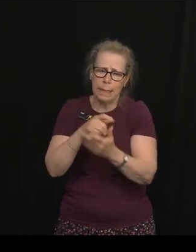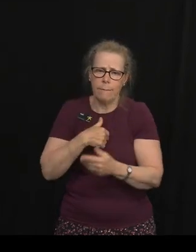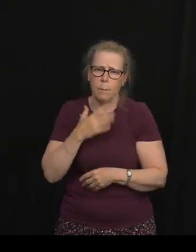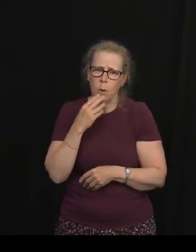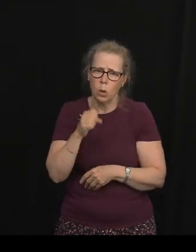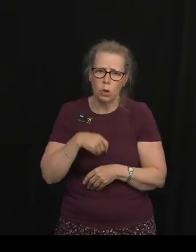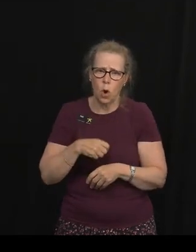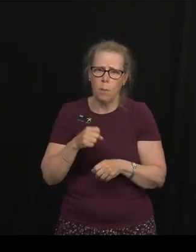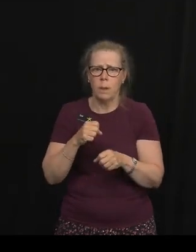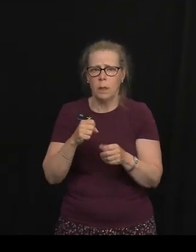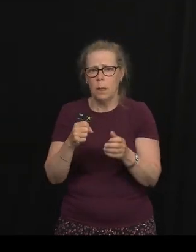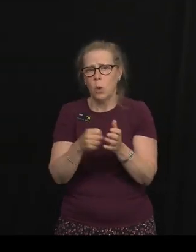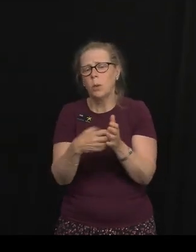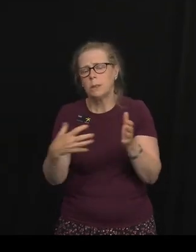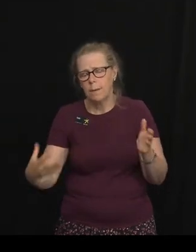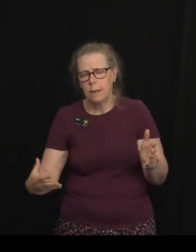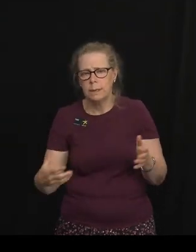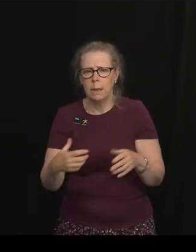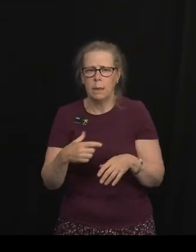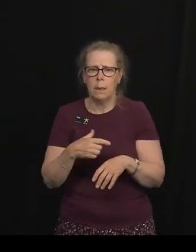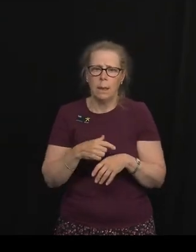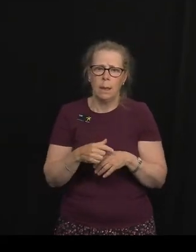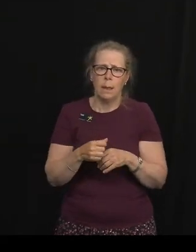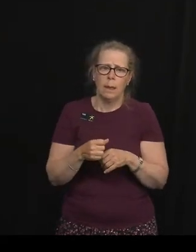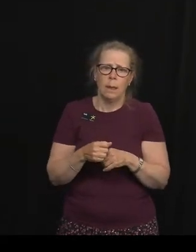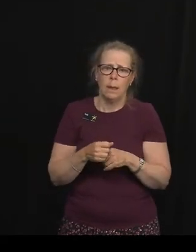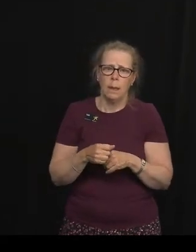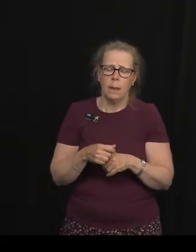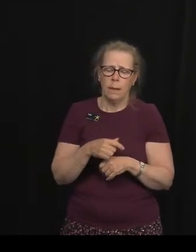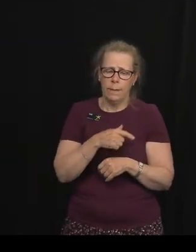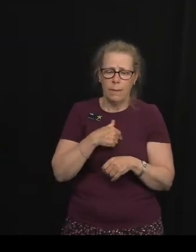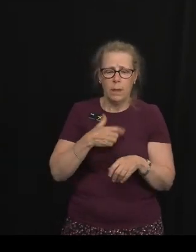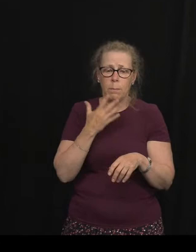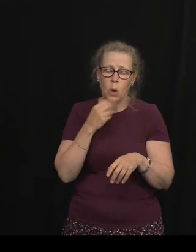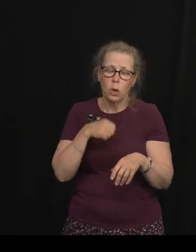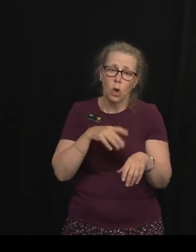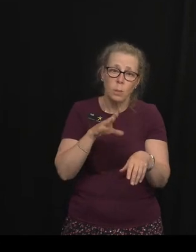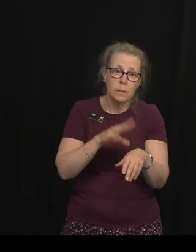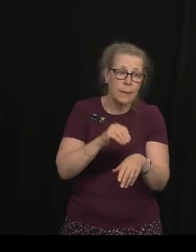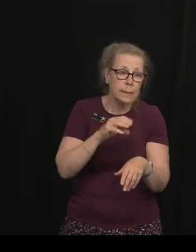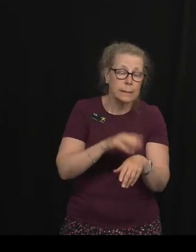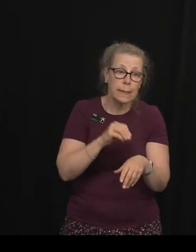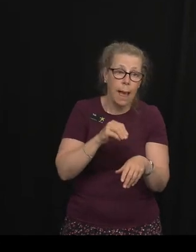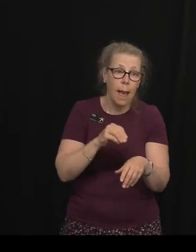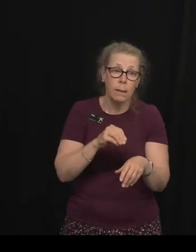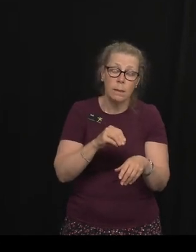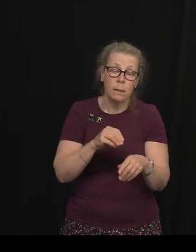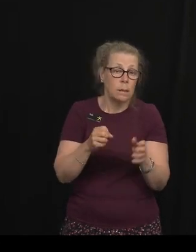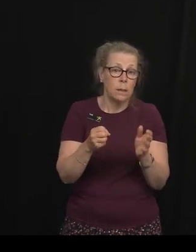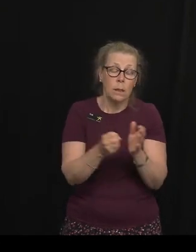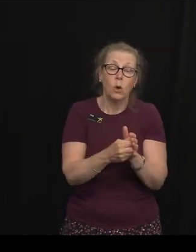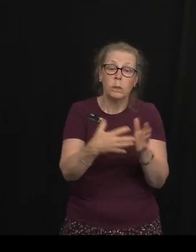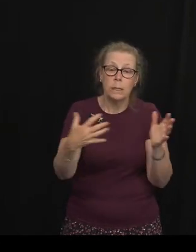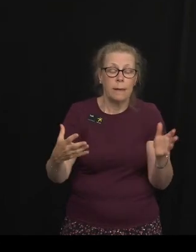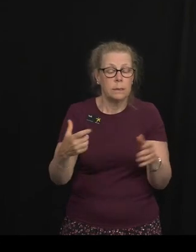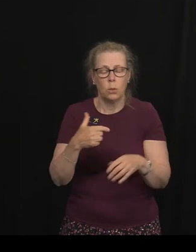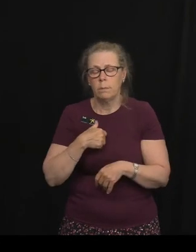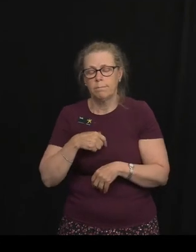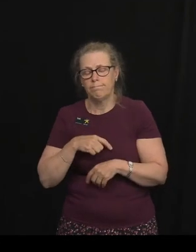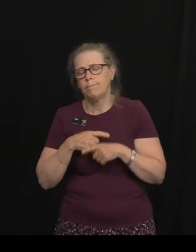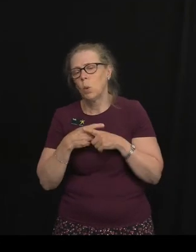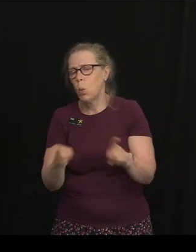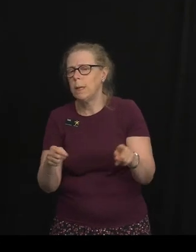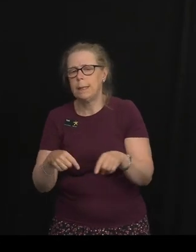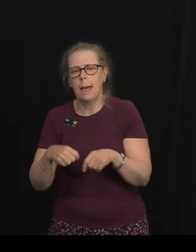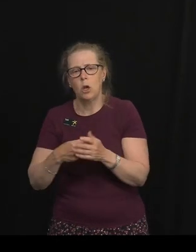we have a Swedish perspective on a welfare state, it's completely different context. And that's why people like